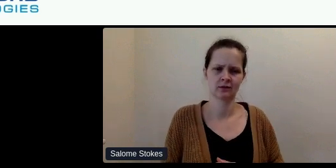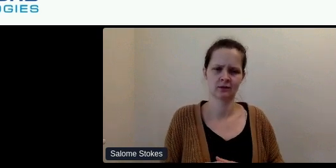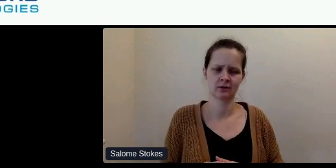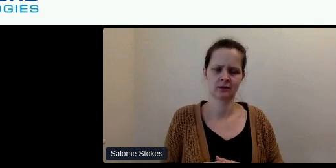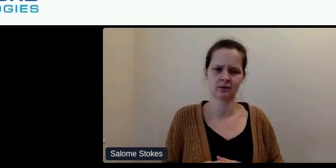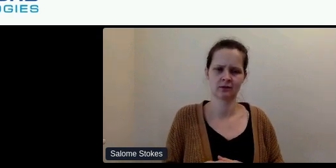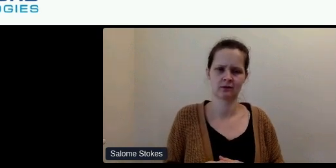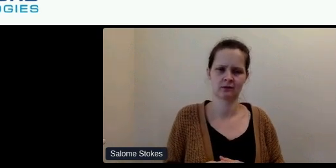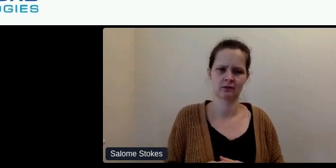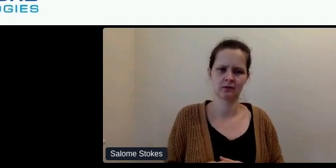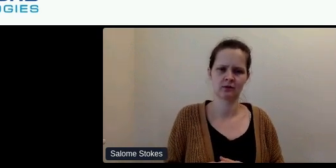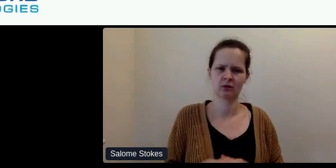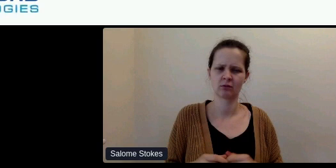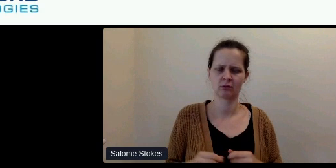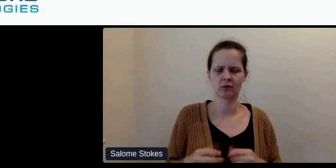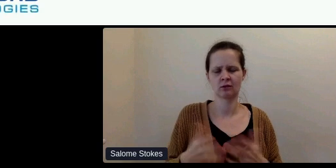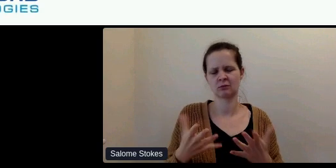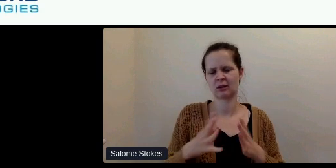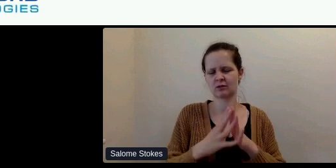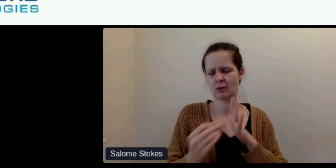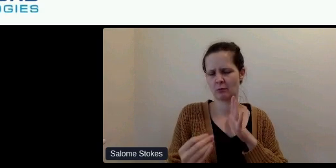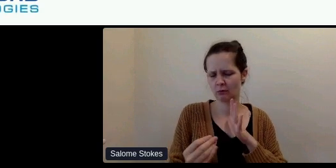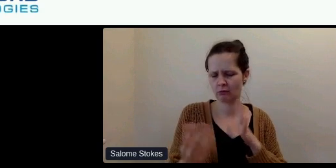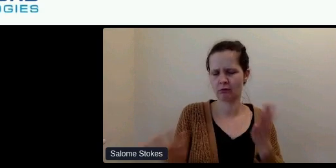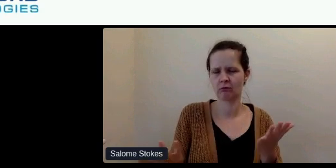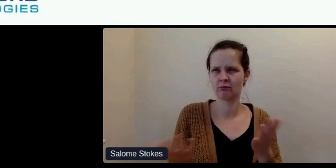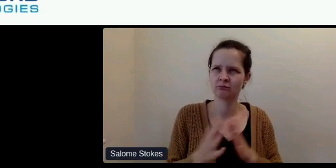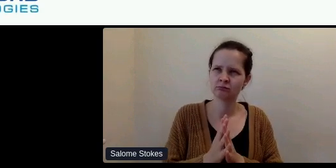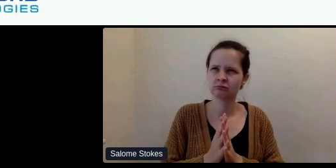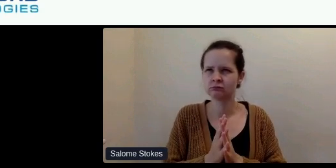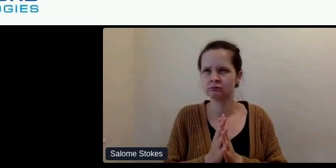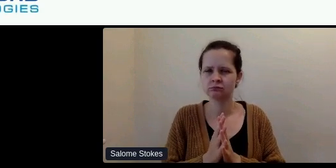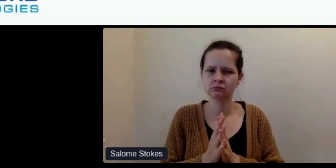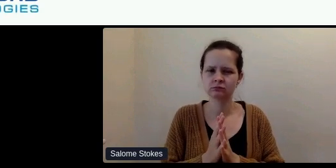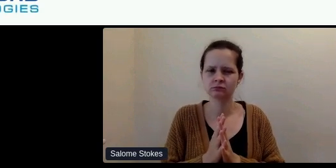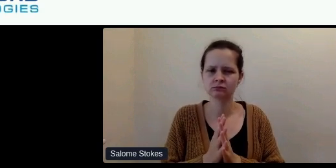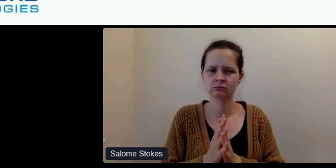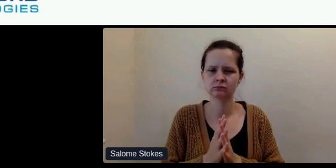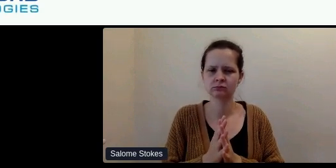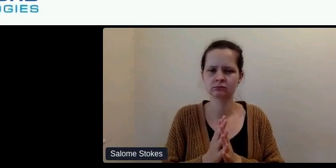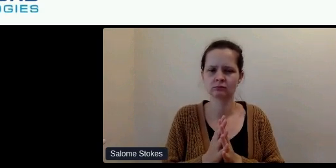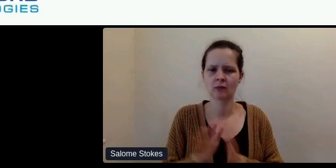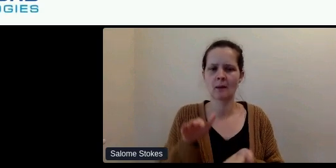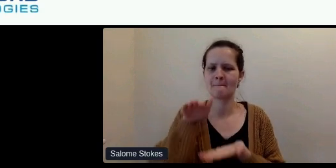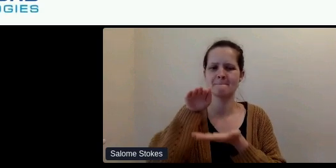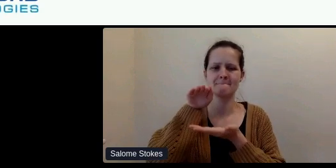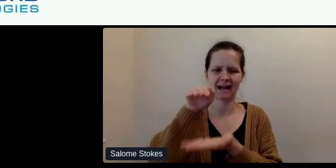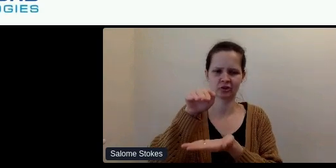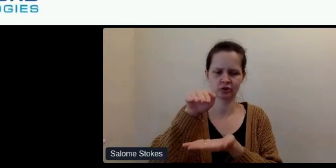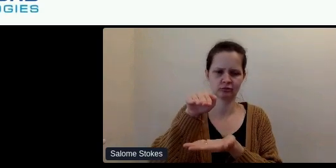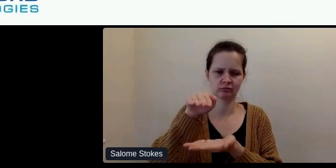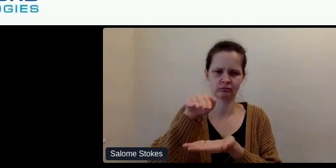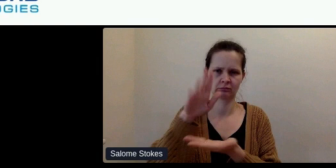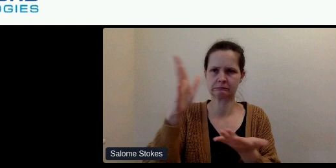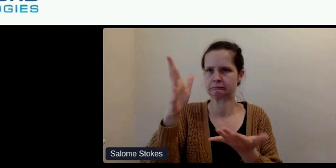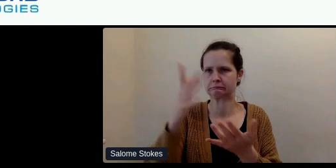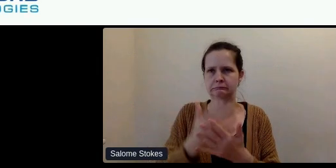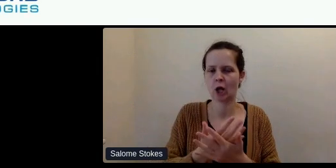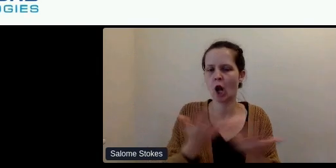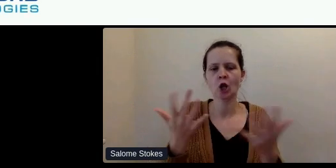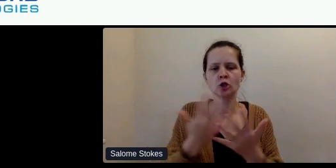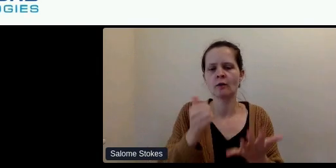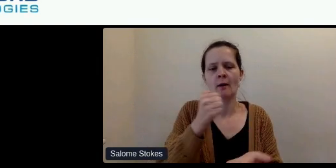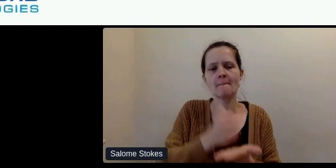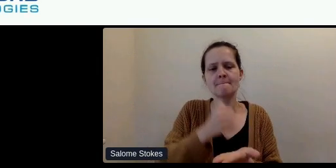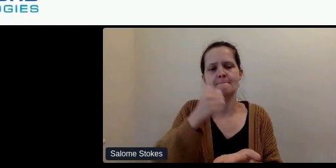same time. So an example of this in the real world might be you want to take a batch of, let's say, bank statements that you've just produced. You